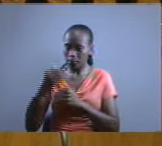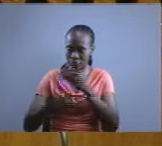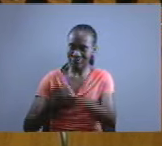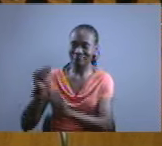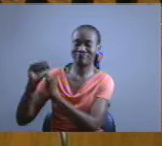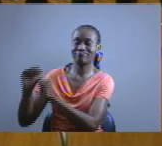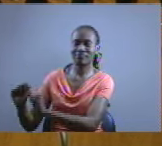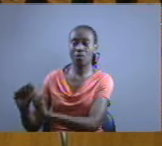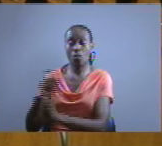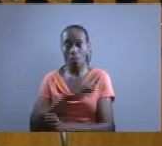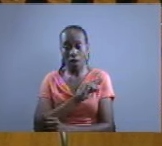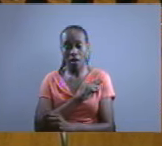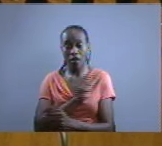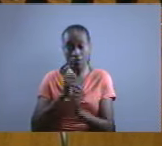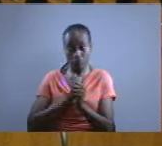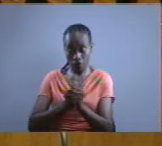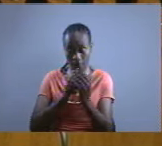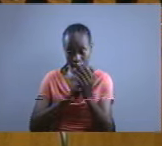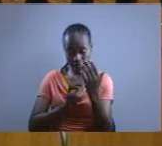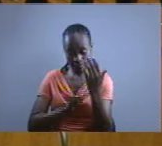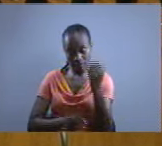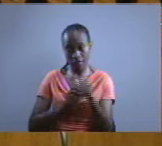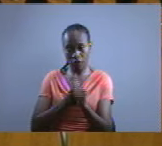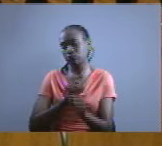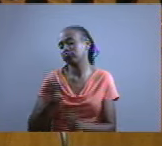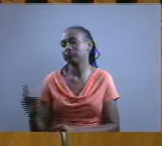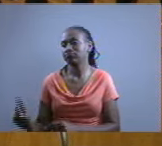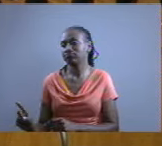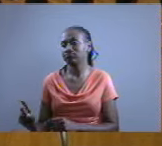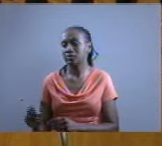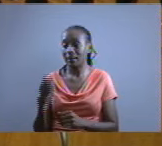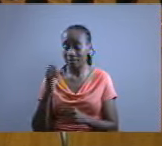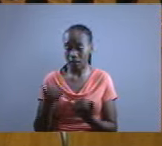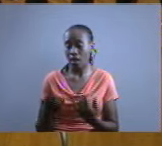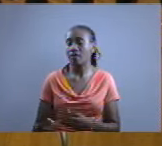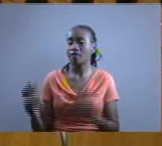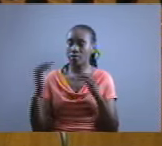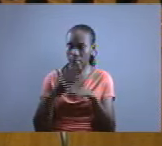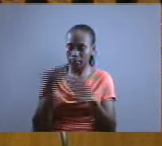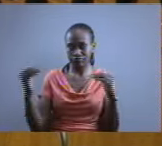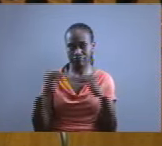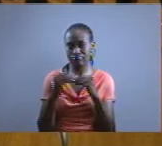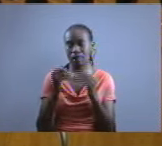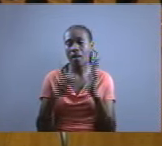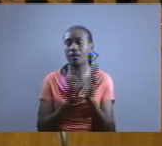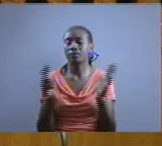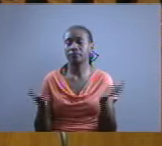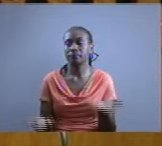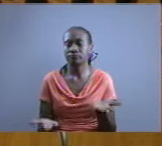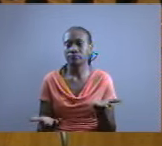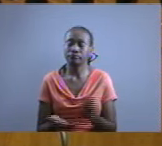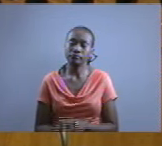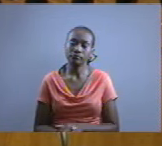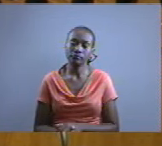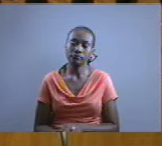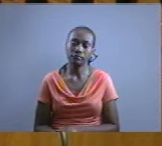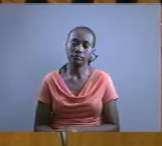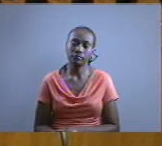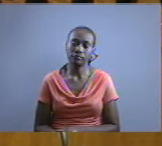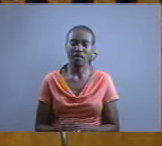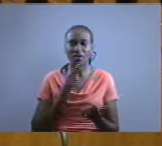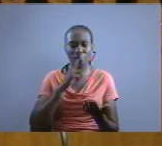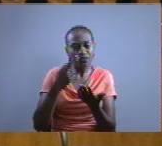for non-compliance with certain aspects of the Employment Equity Act. They were all issued with